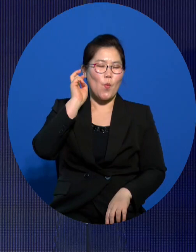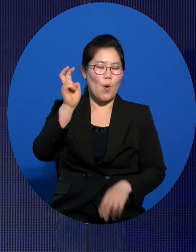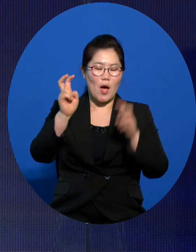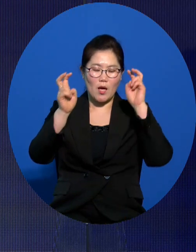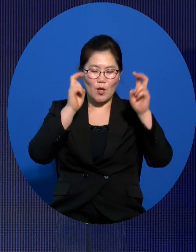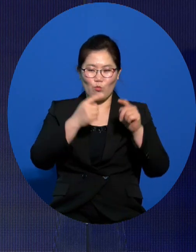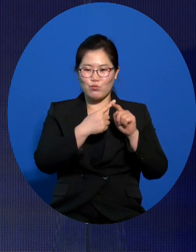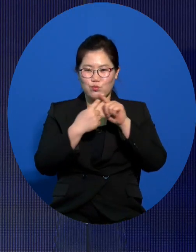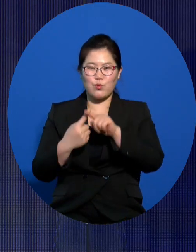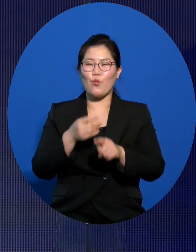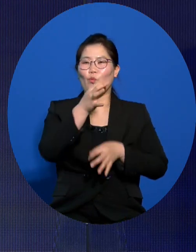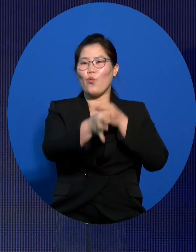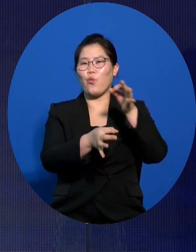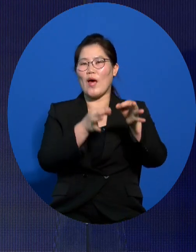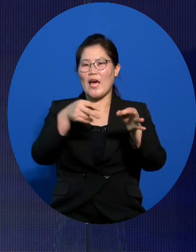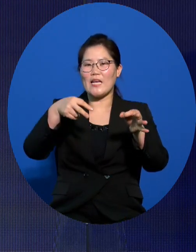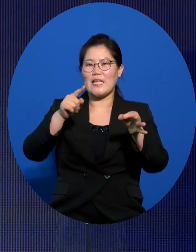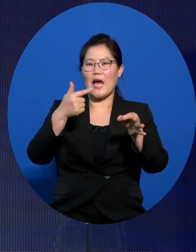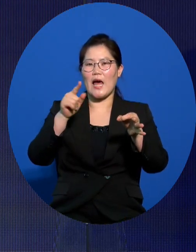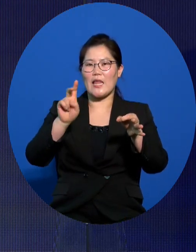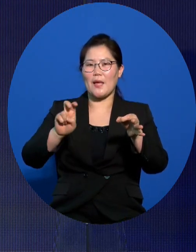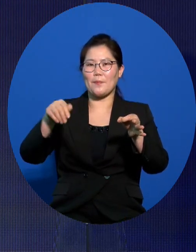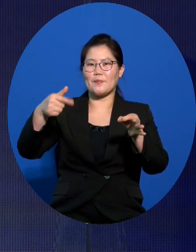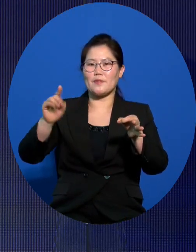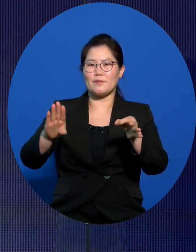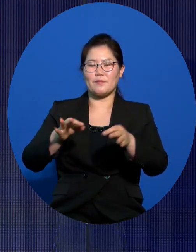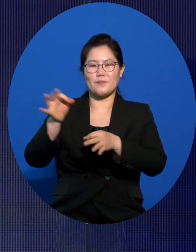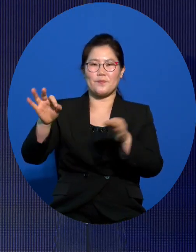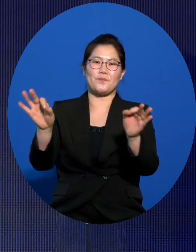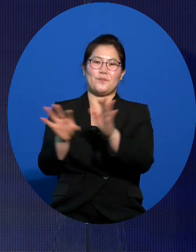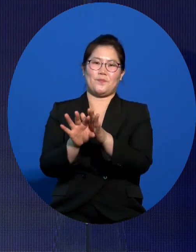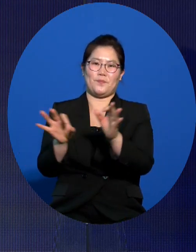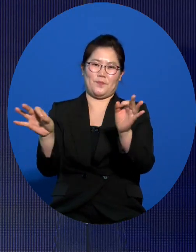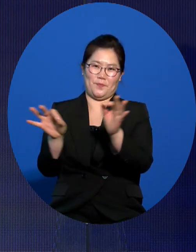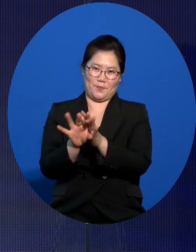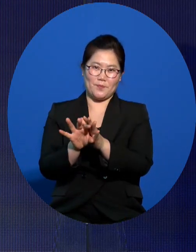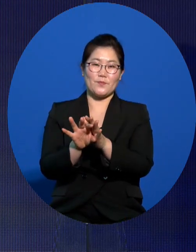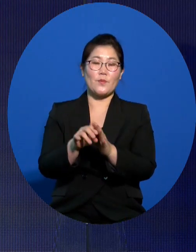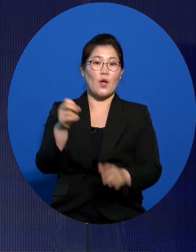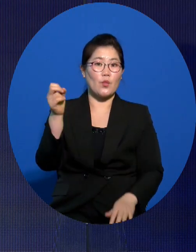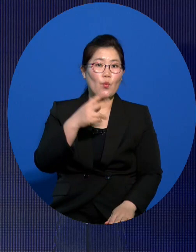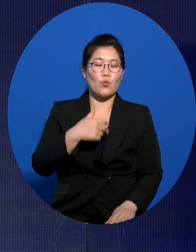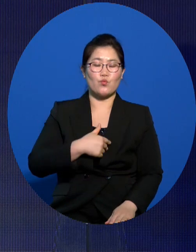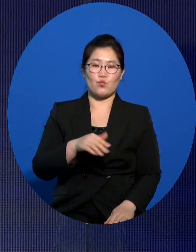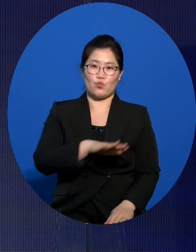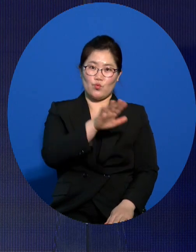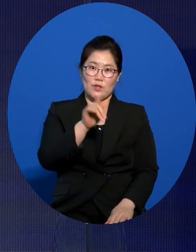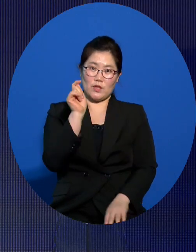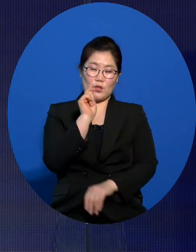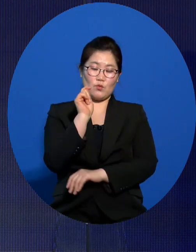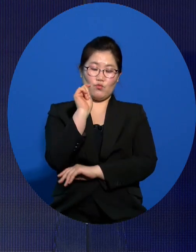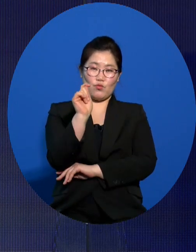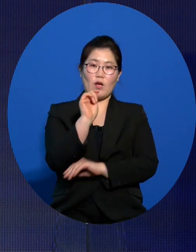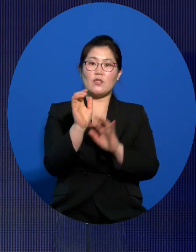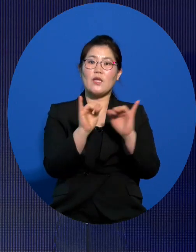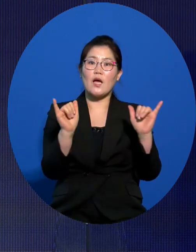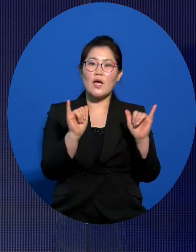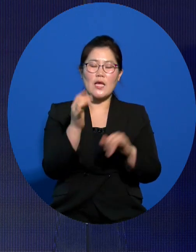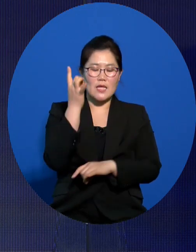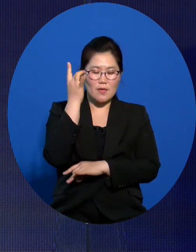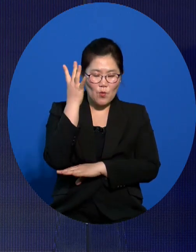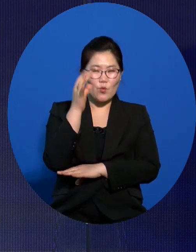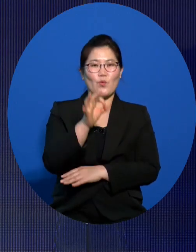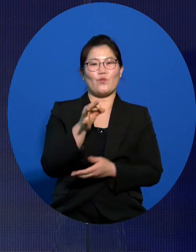told you about the previous structure that we had, but we were able to improve that, and now we can ensure